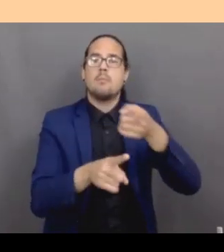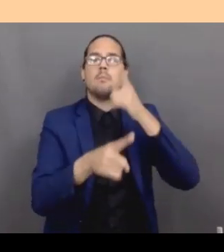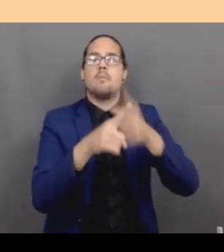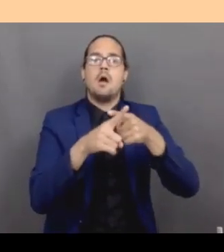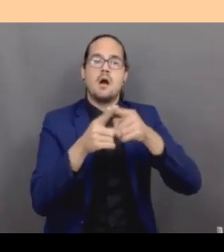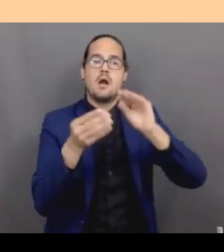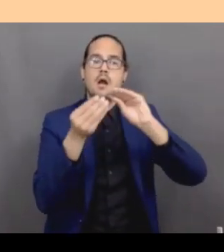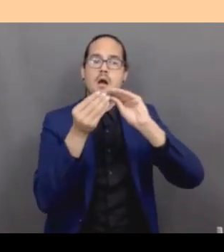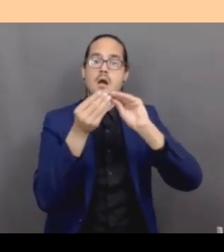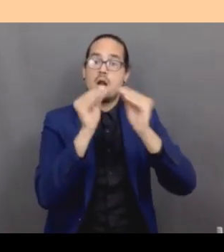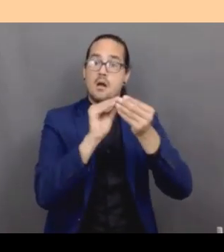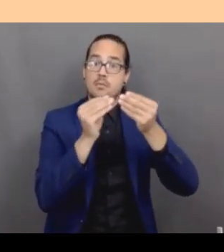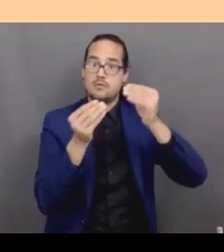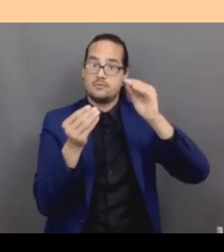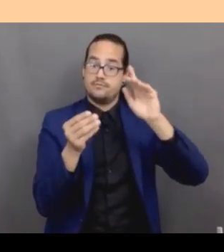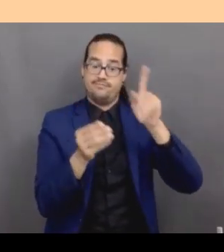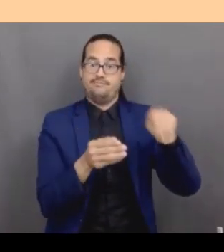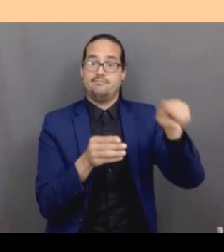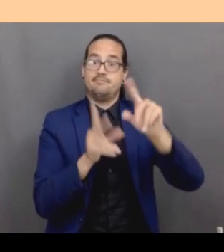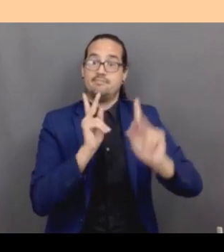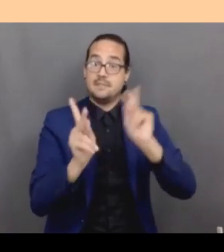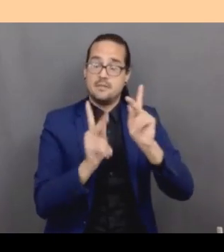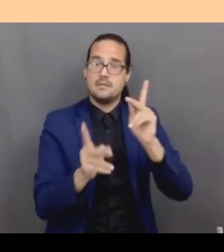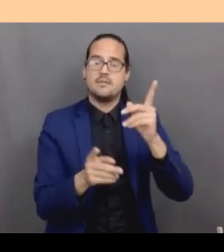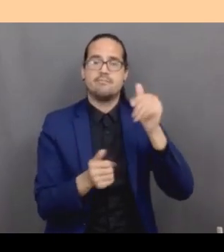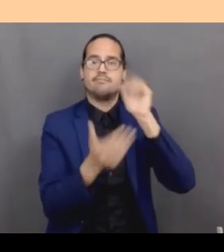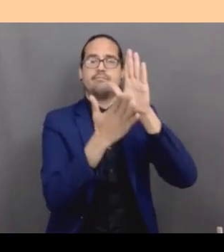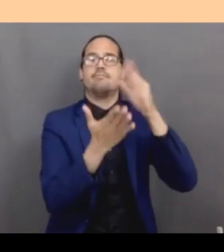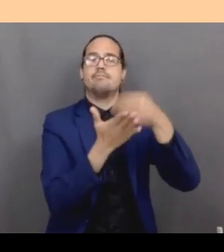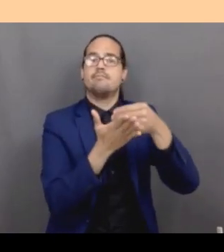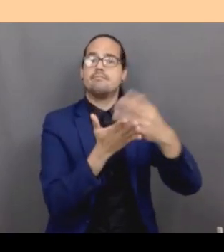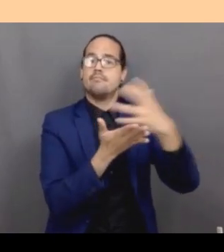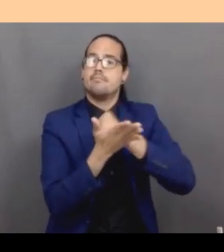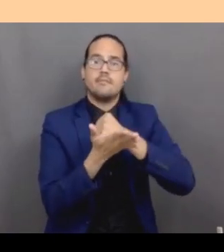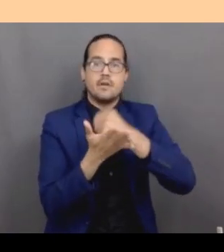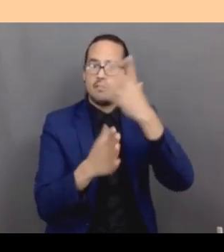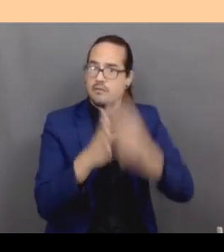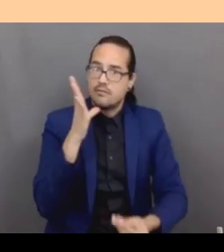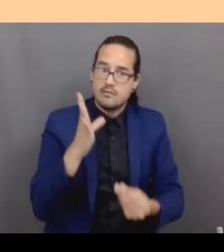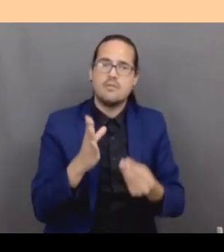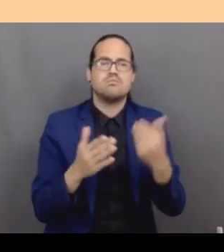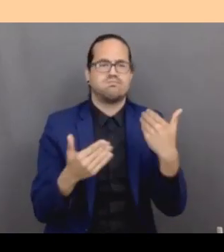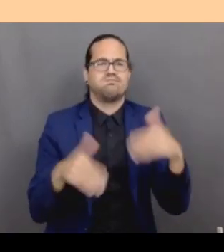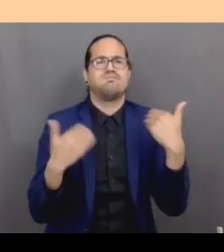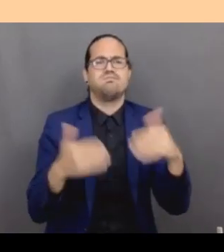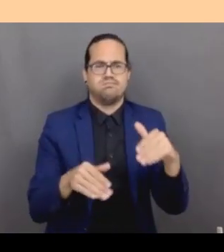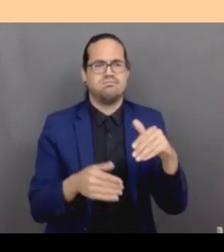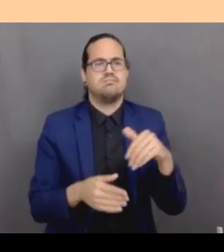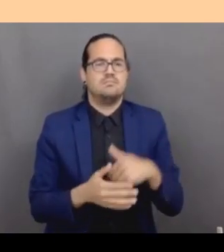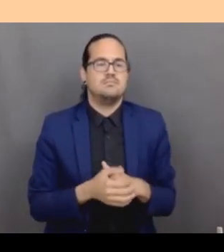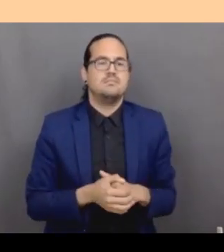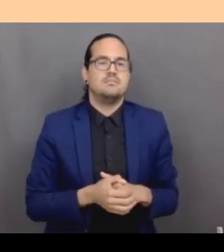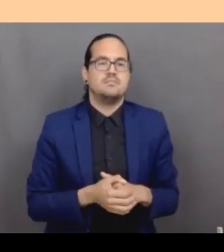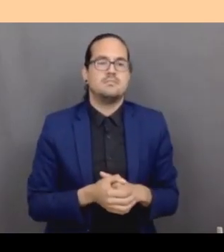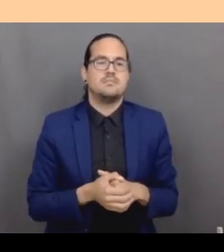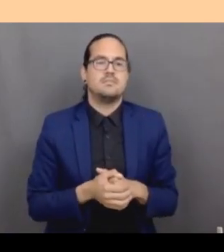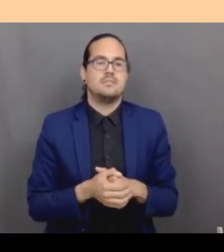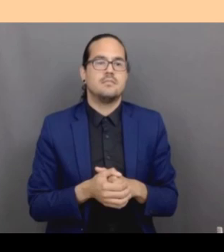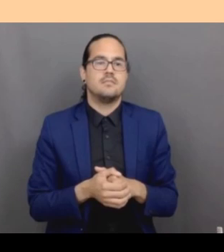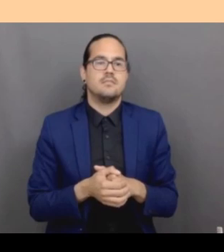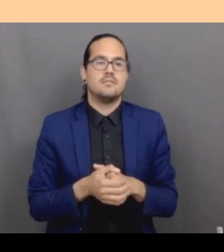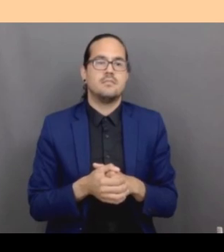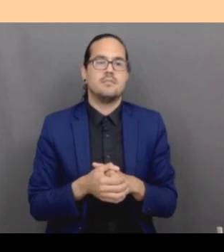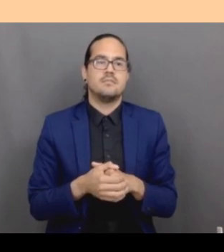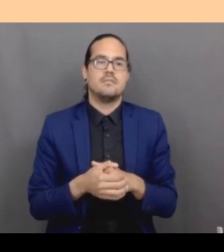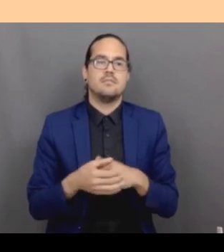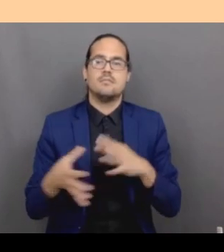agency that covers public health, social service, and behavioral health and recovery, during this crisis has been very humbling for me. And